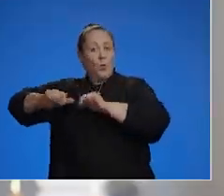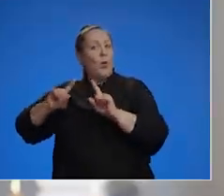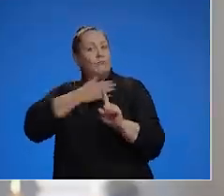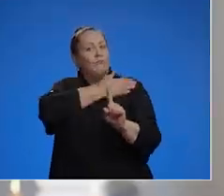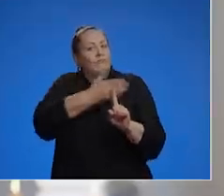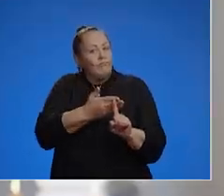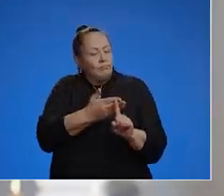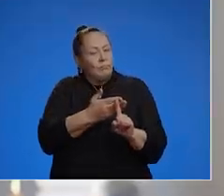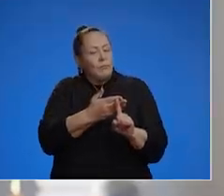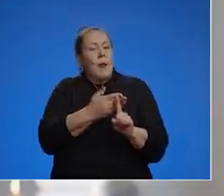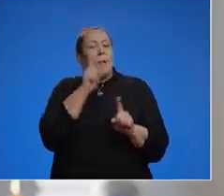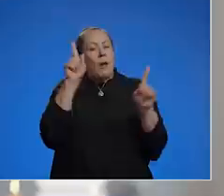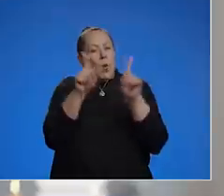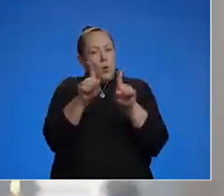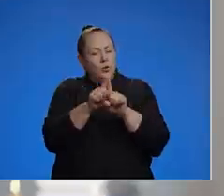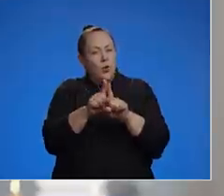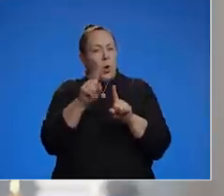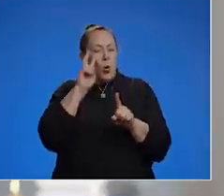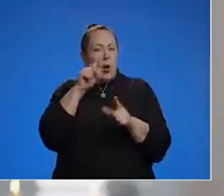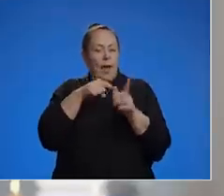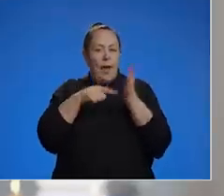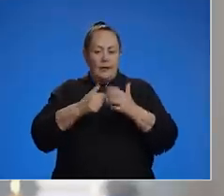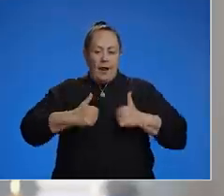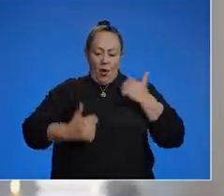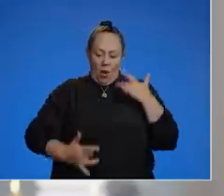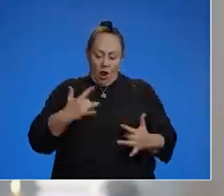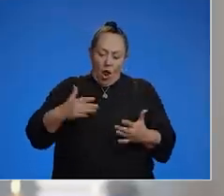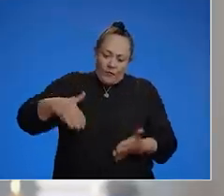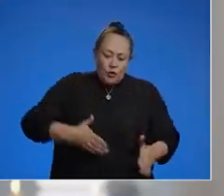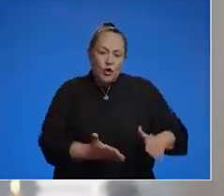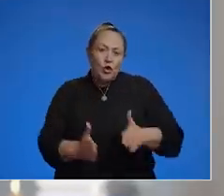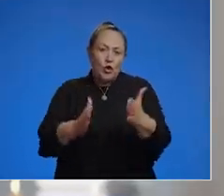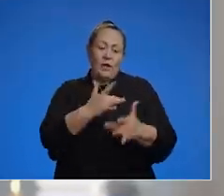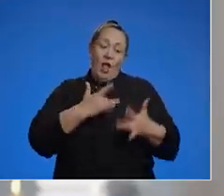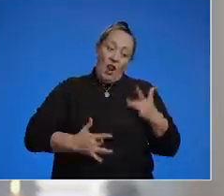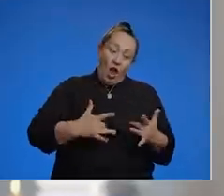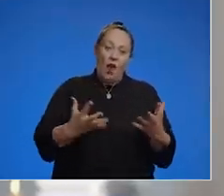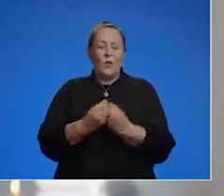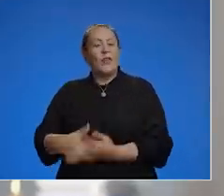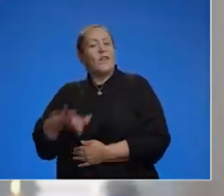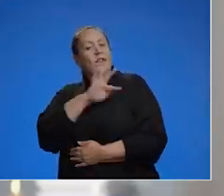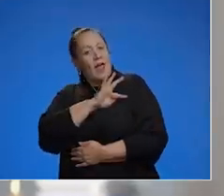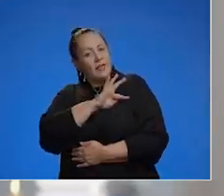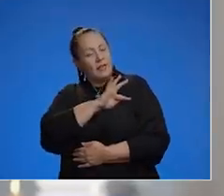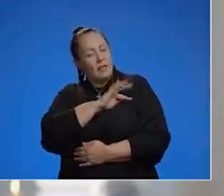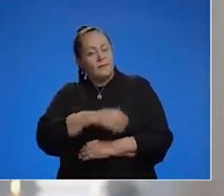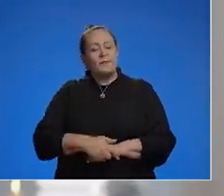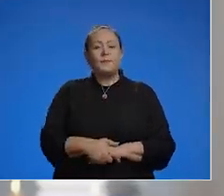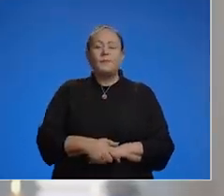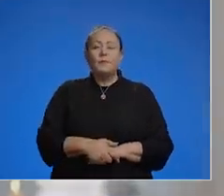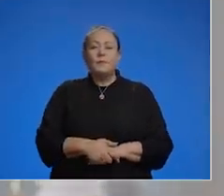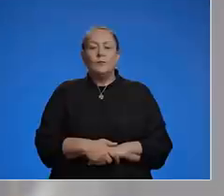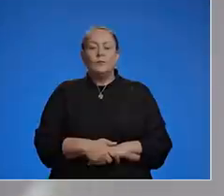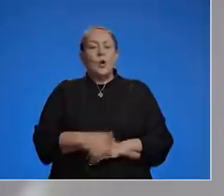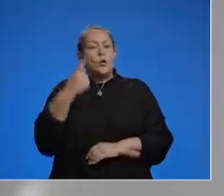but it's more than that. It's looking at our journey of life and faith. Therefore, today we look at the end times,